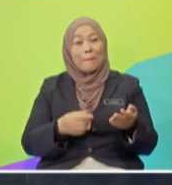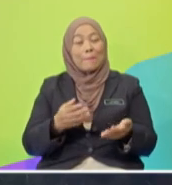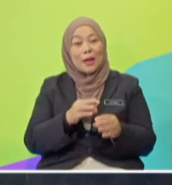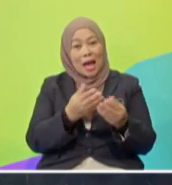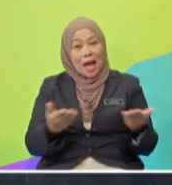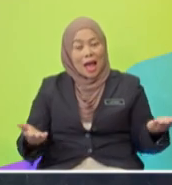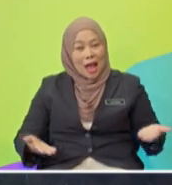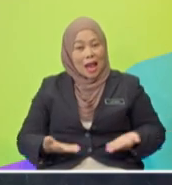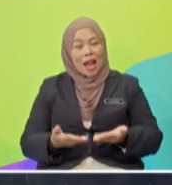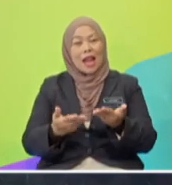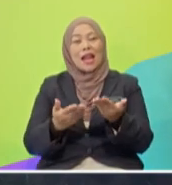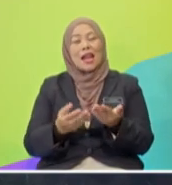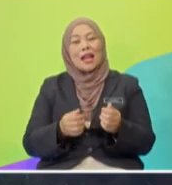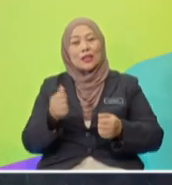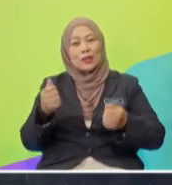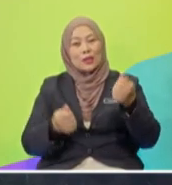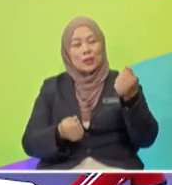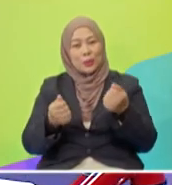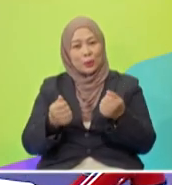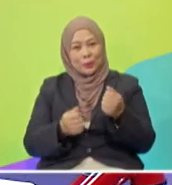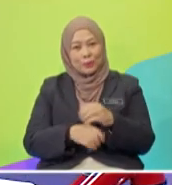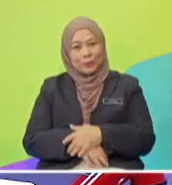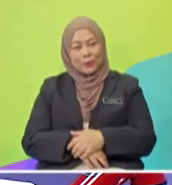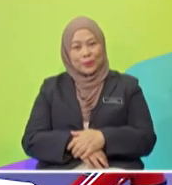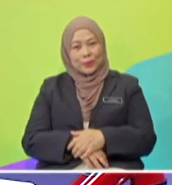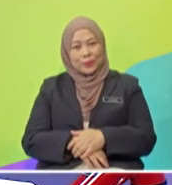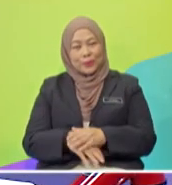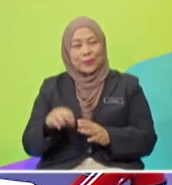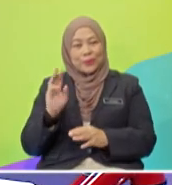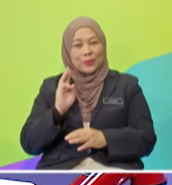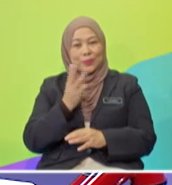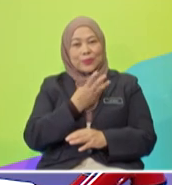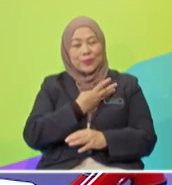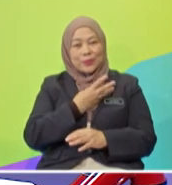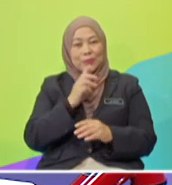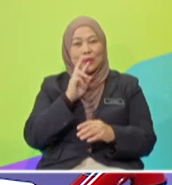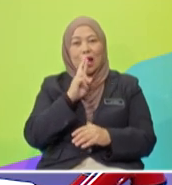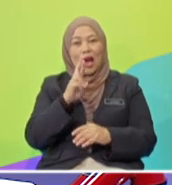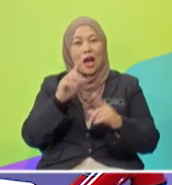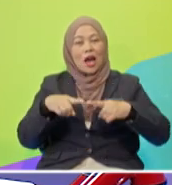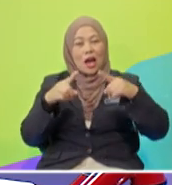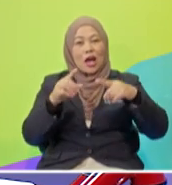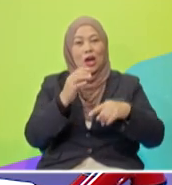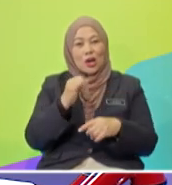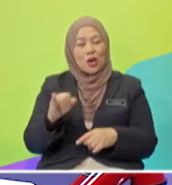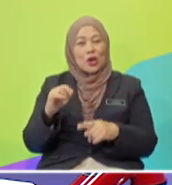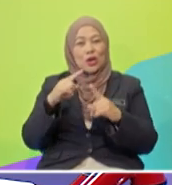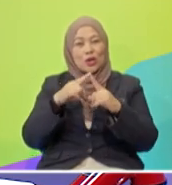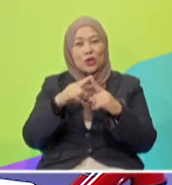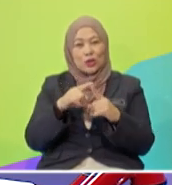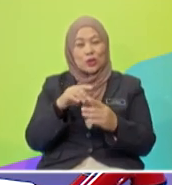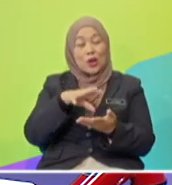Okay. Alright, friends at home. We will explore about land transport in this lesson. Okay.